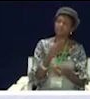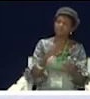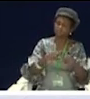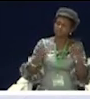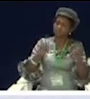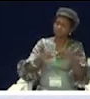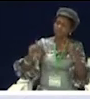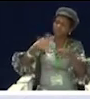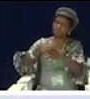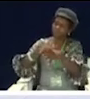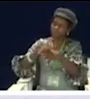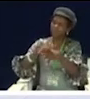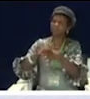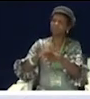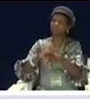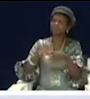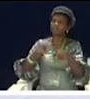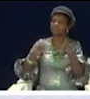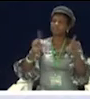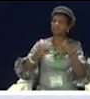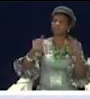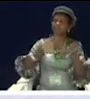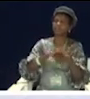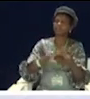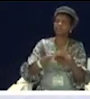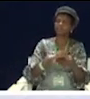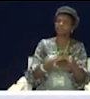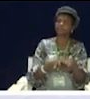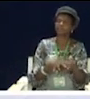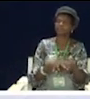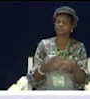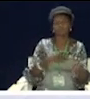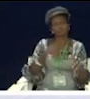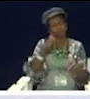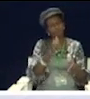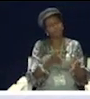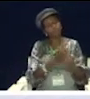of meat. And she said,